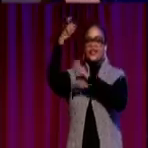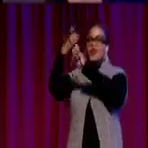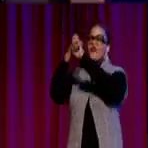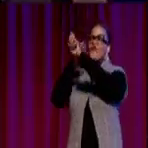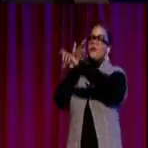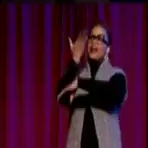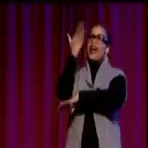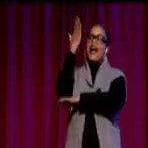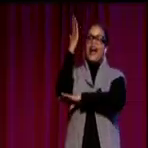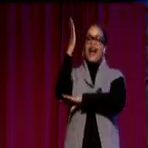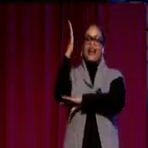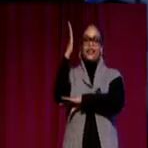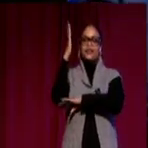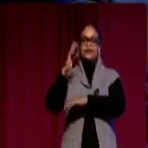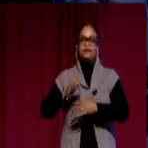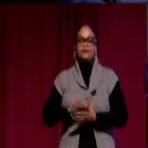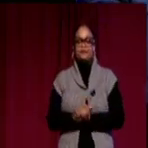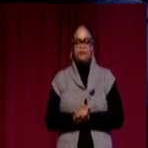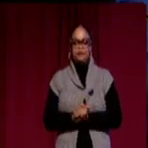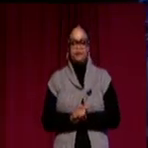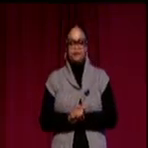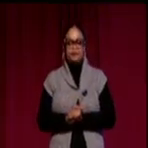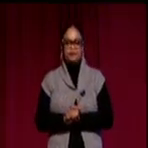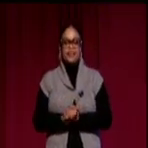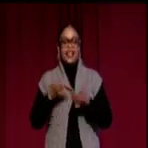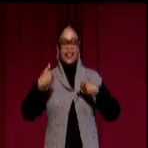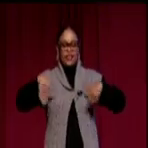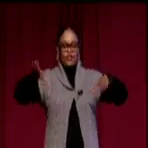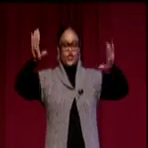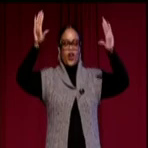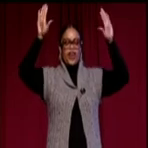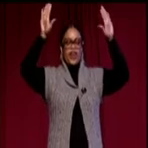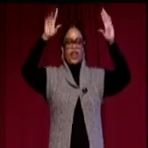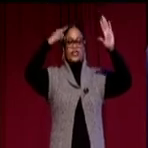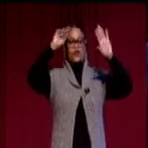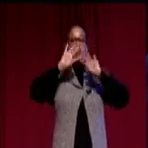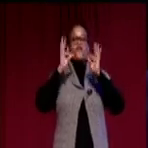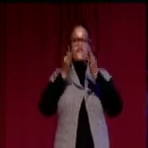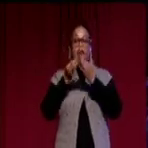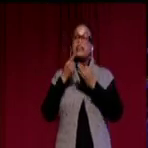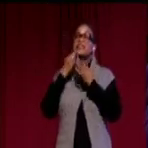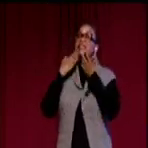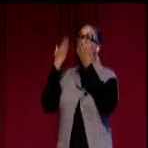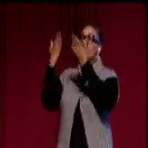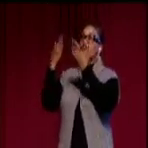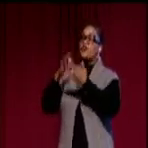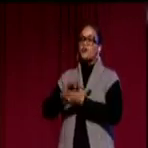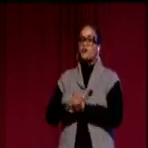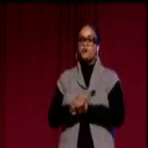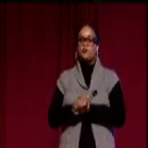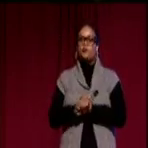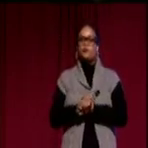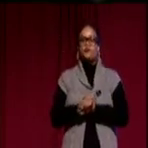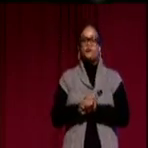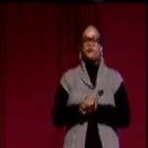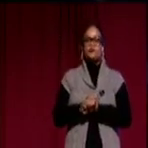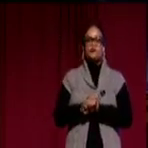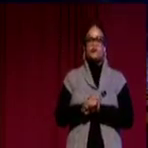of God. I dare you lift your hand for your family and tell him thank you. Come on. There